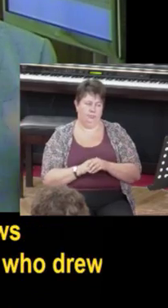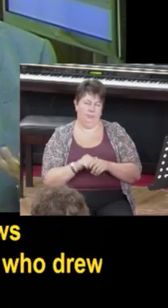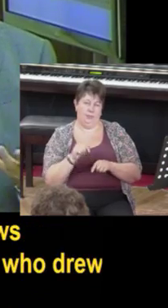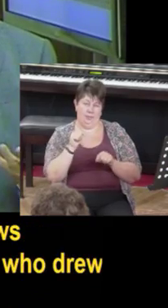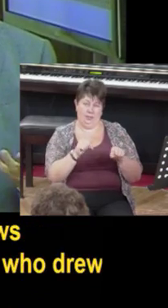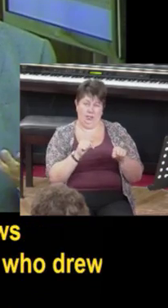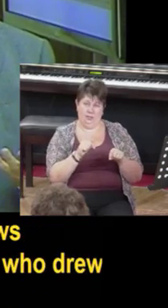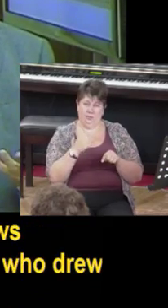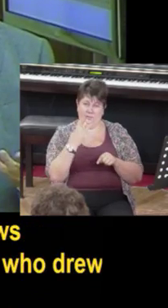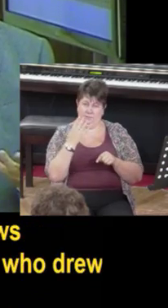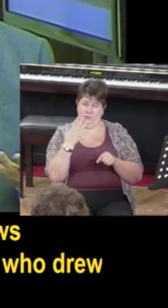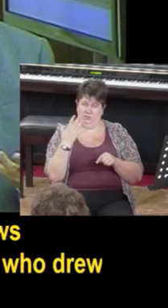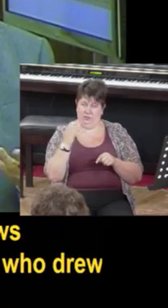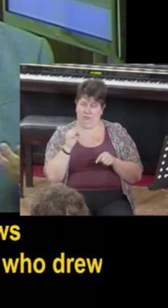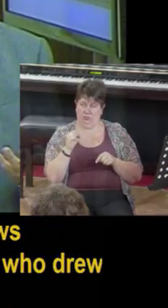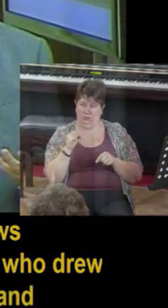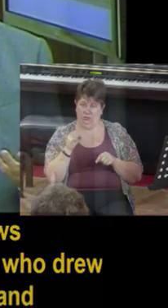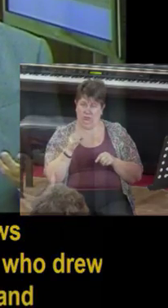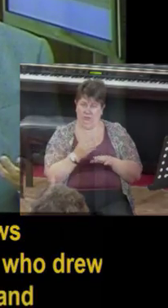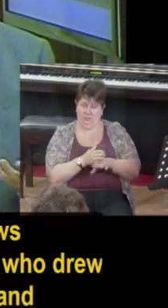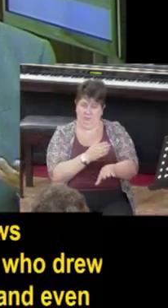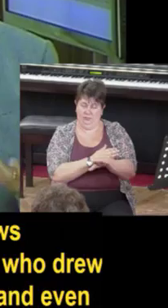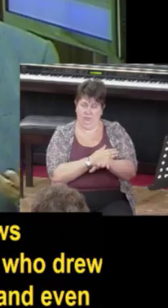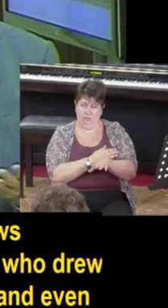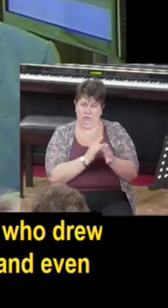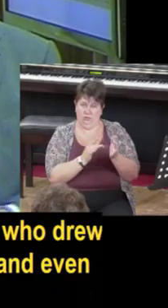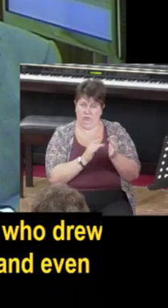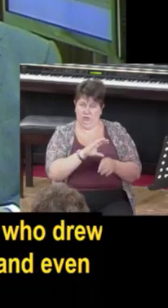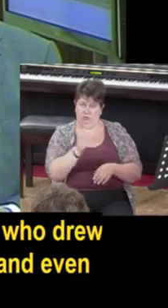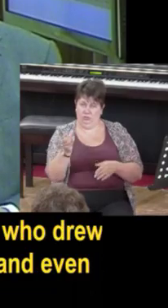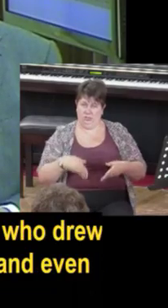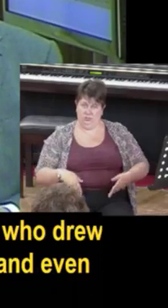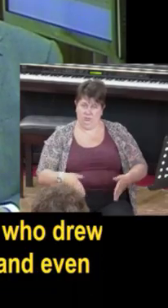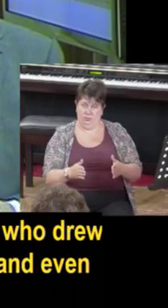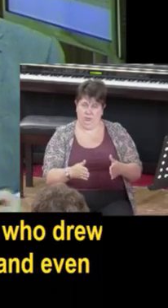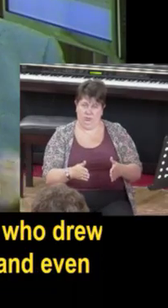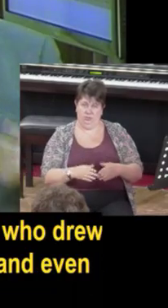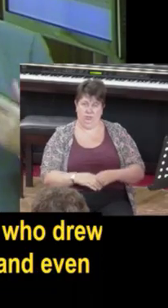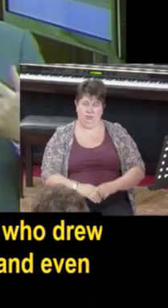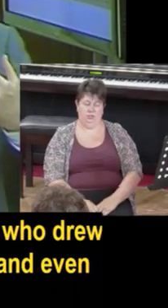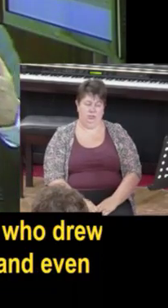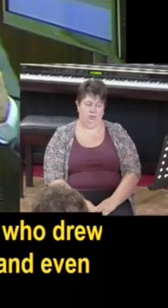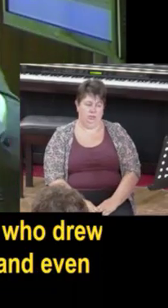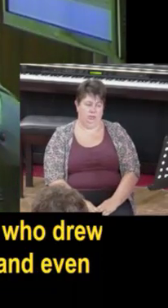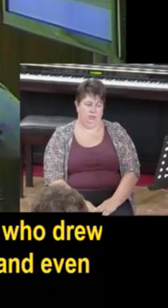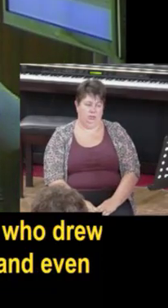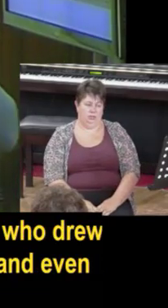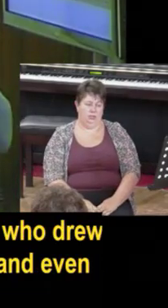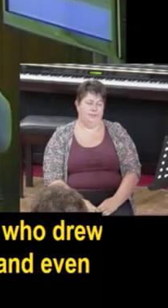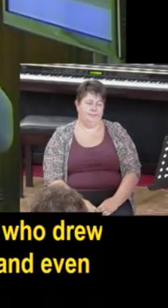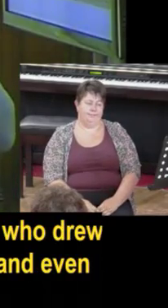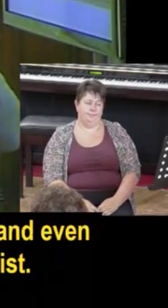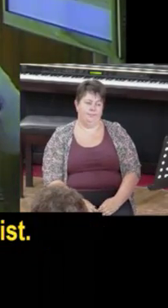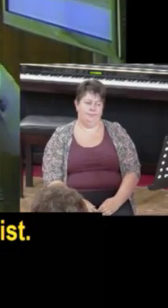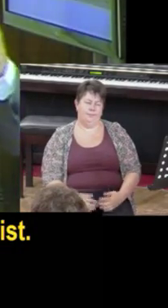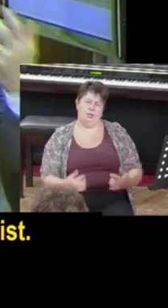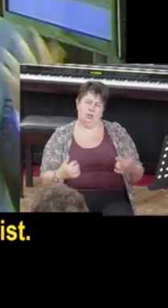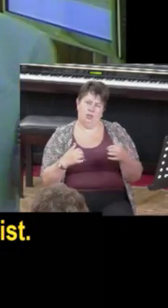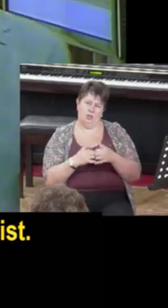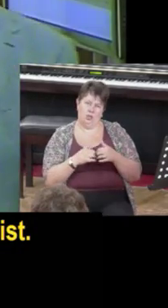was 450 years before Christ. So how does what we're reading